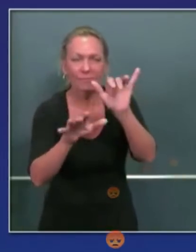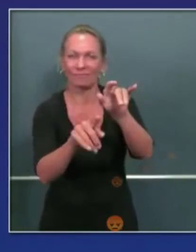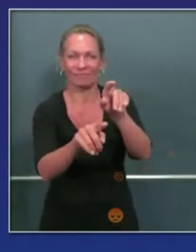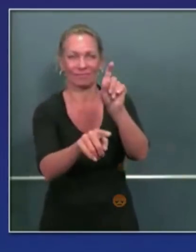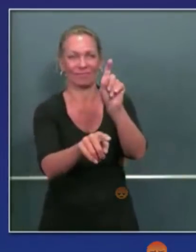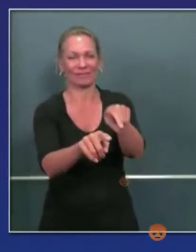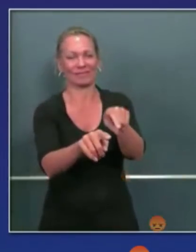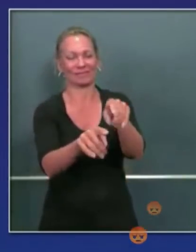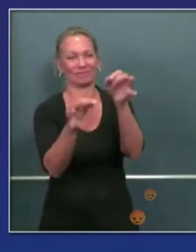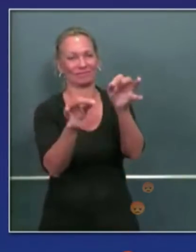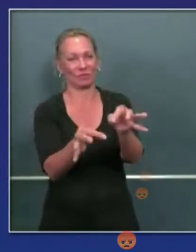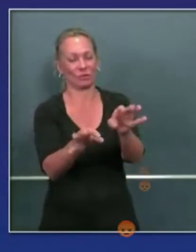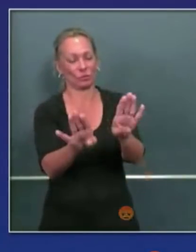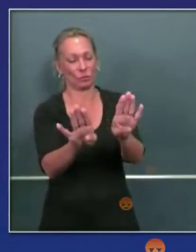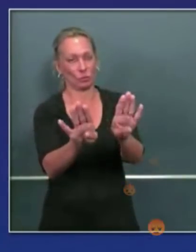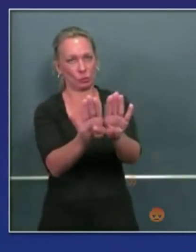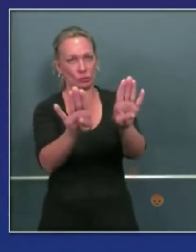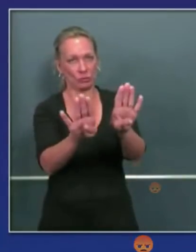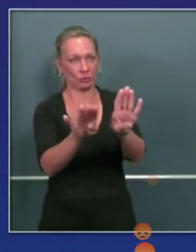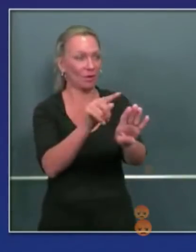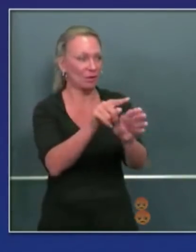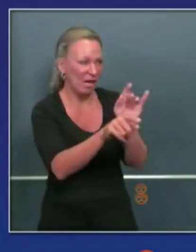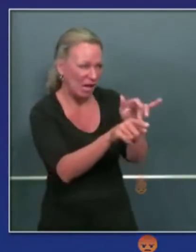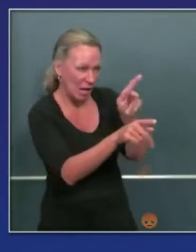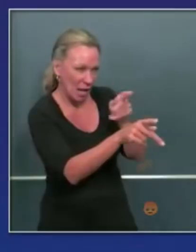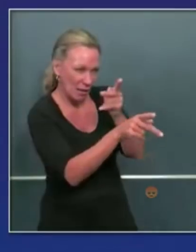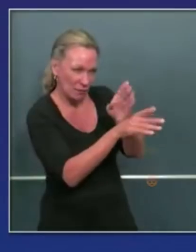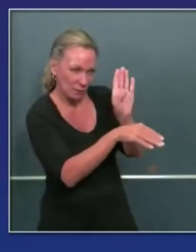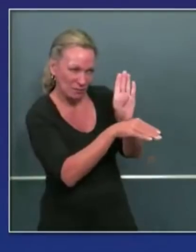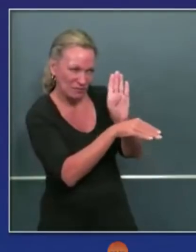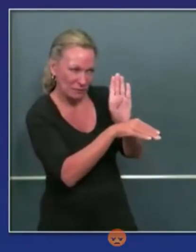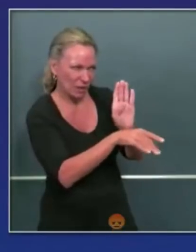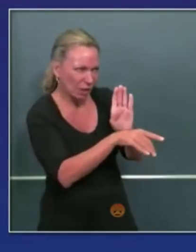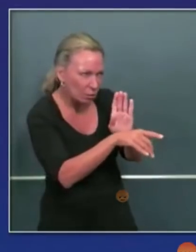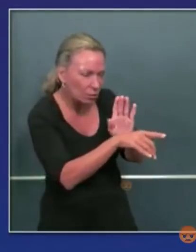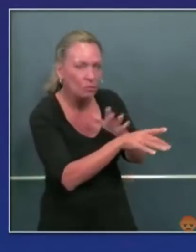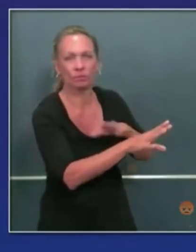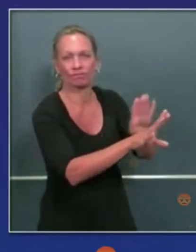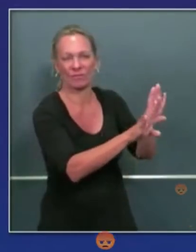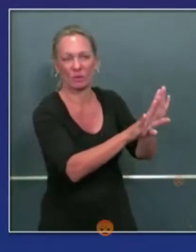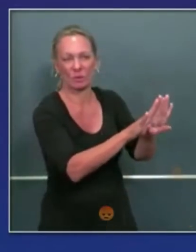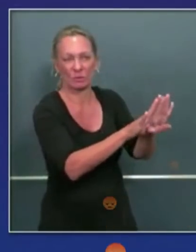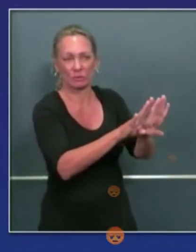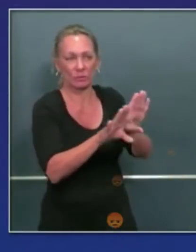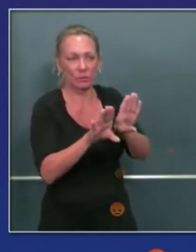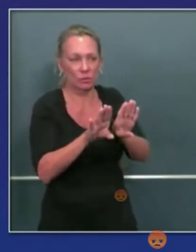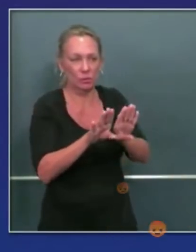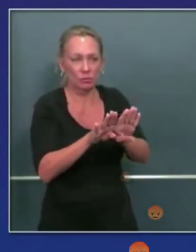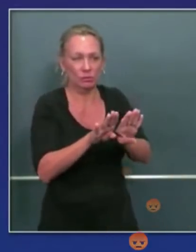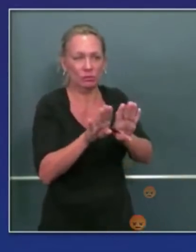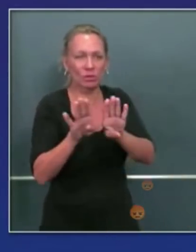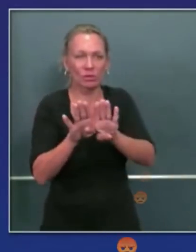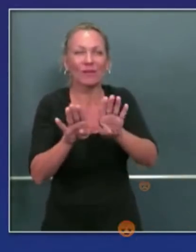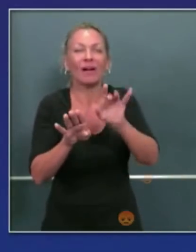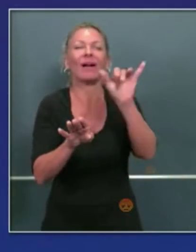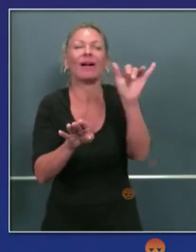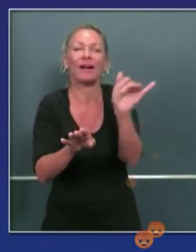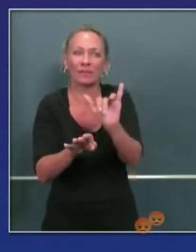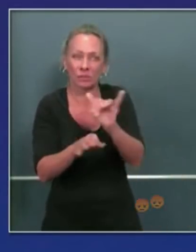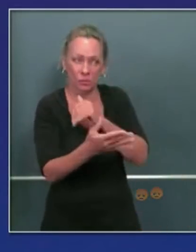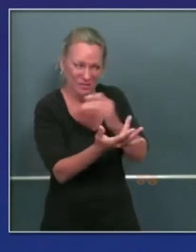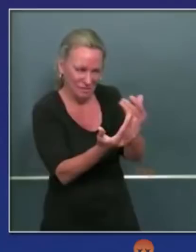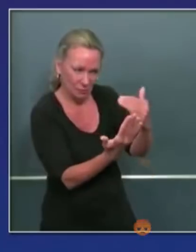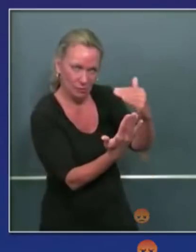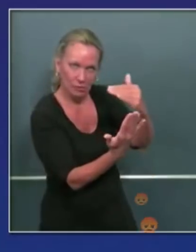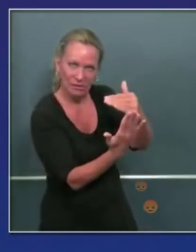then establishing strike teams at the state, not only in Health and Human Ở trên Services bàn through the Department of màn ảnh thì Public chúng ta Health, thấy but có inviting 3 a cái